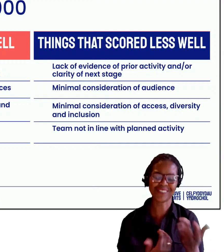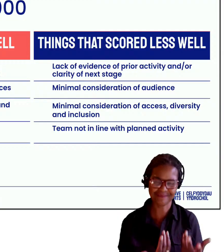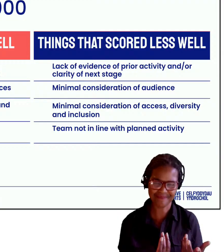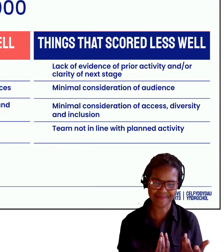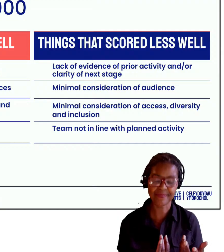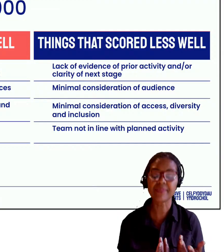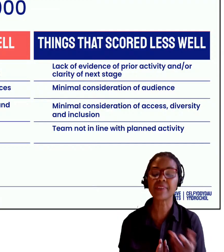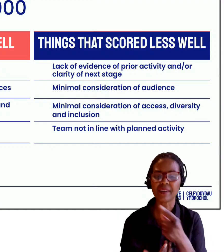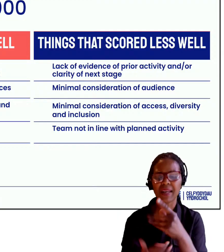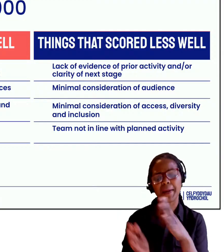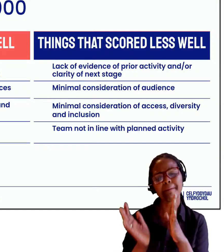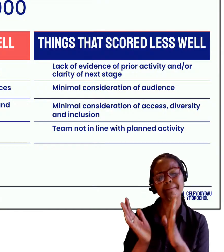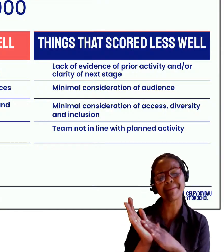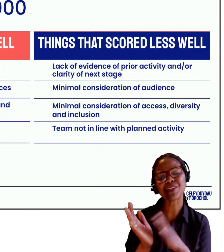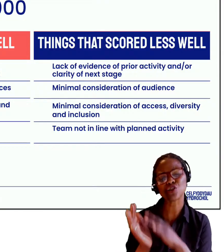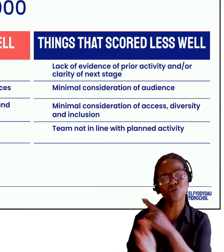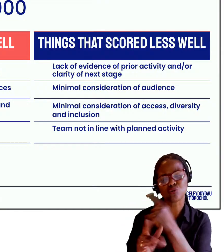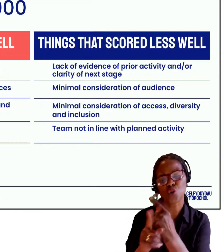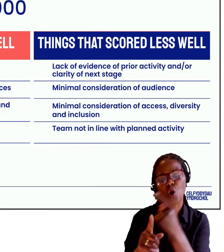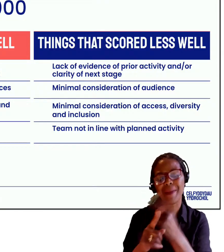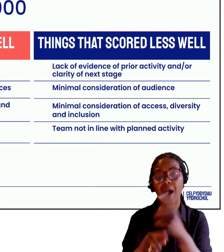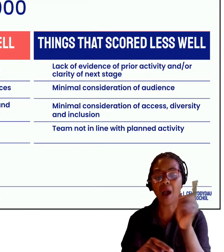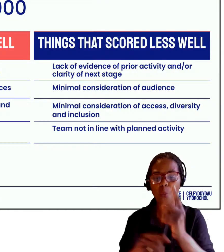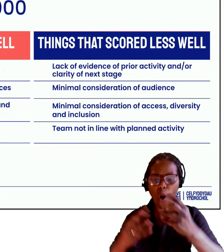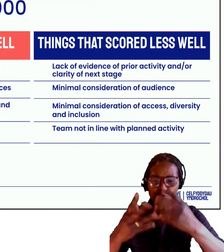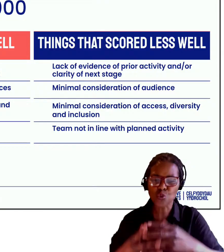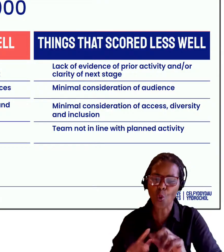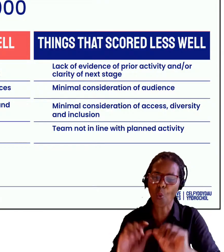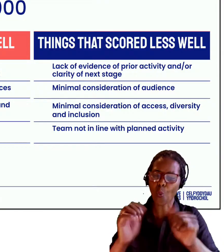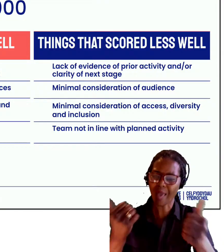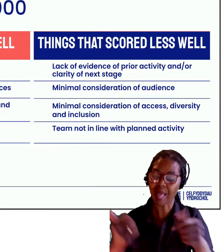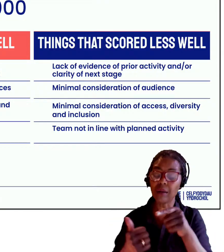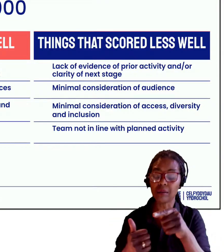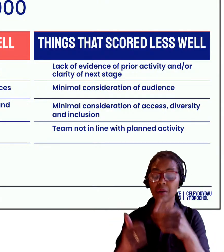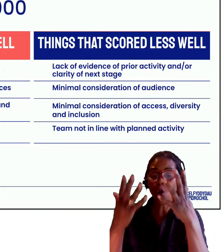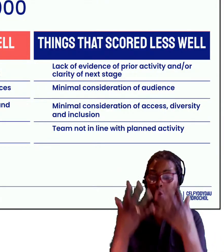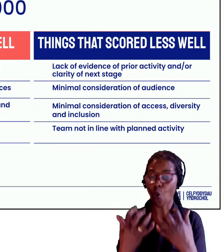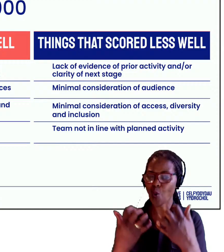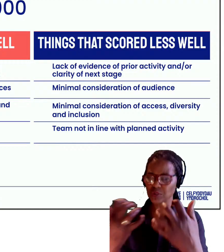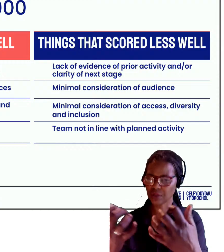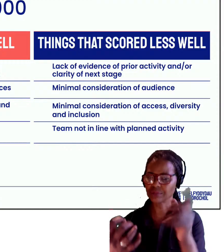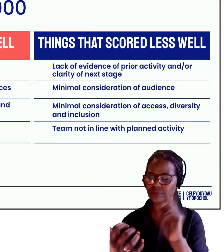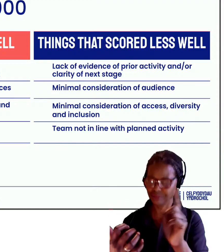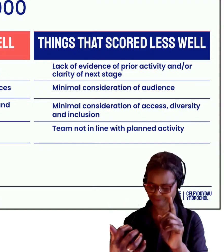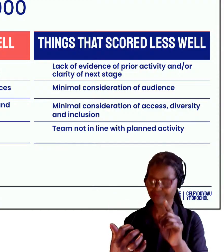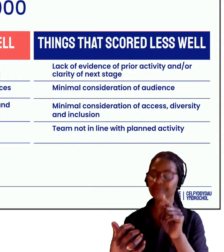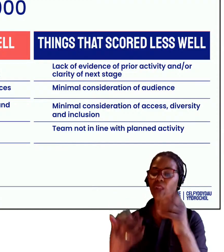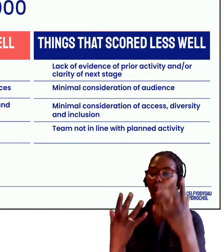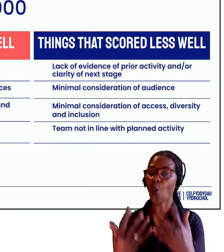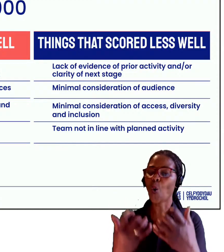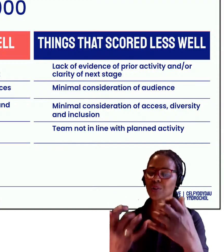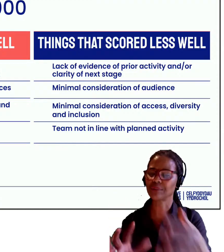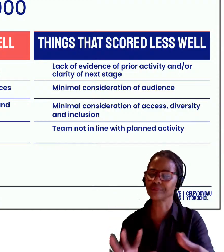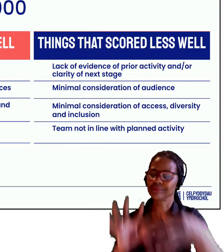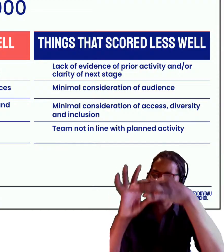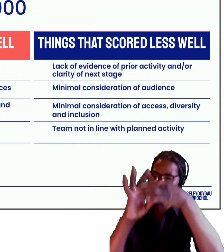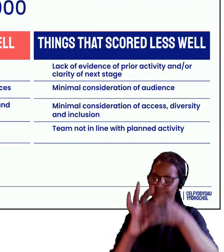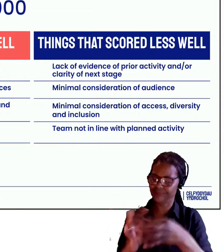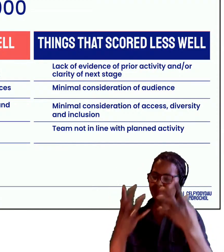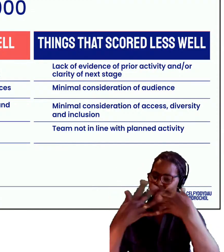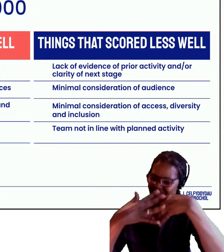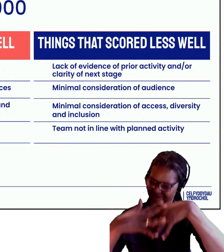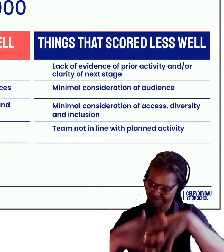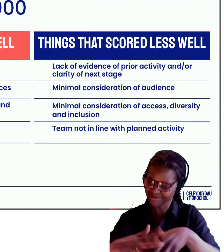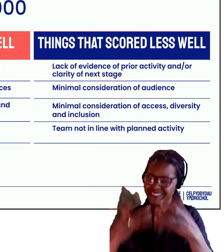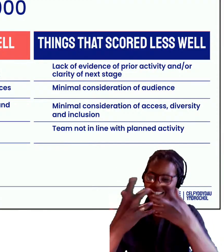on earlier, around audiences, so a strong plan to connect with audiences. The proposals included an stated intention